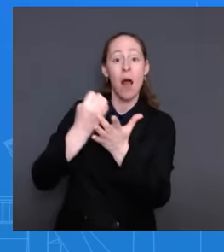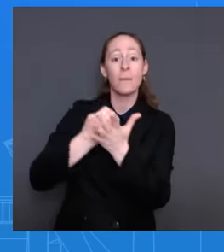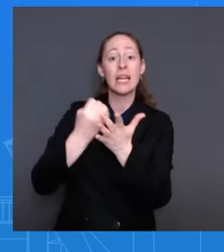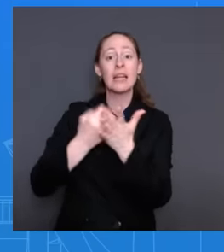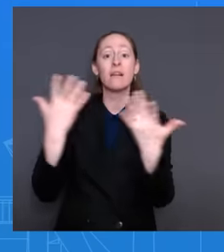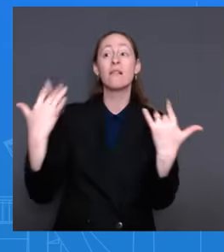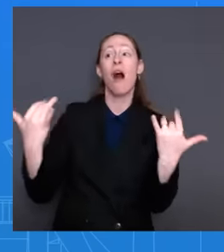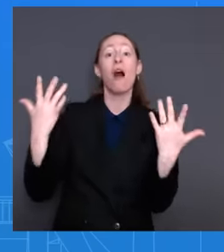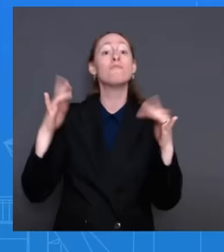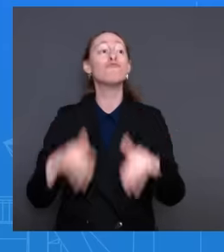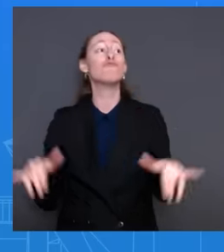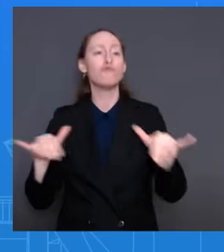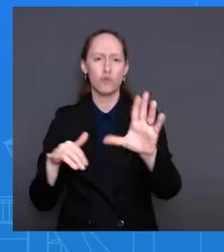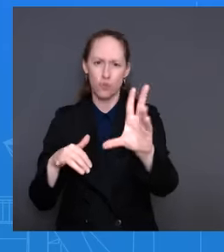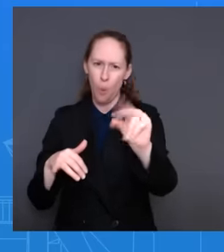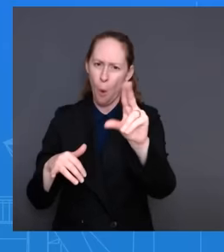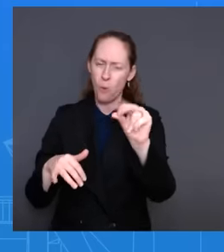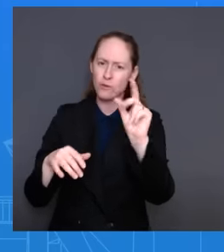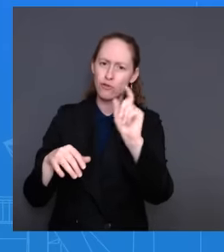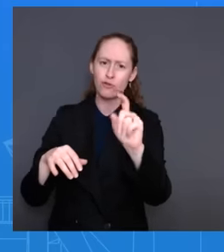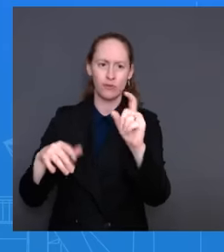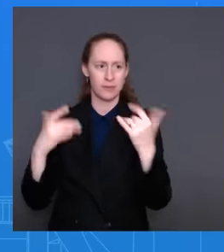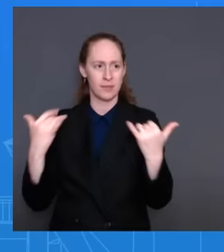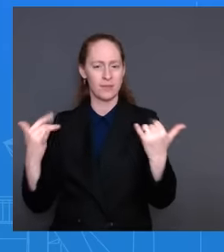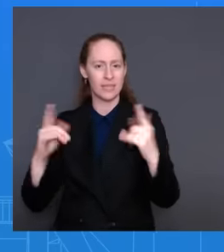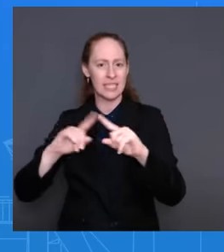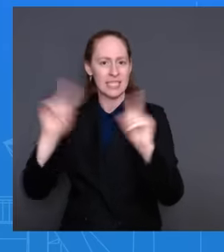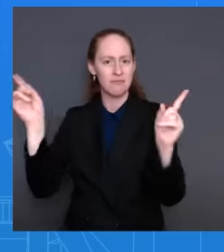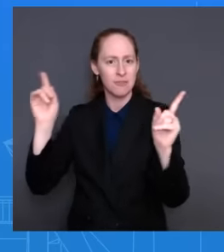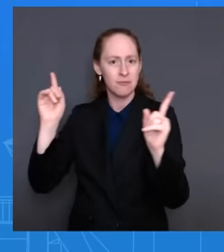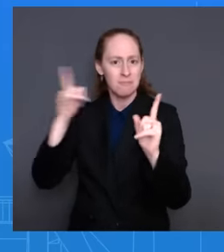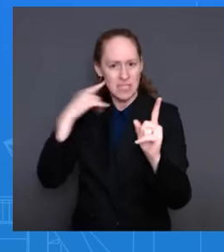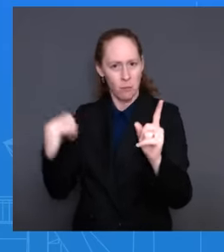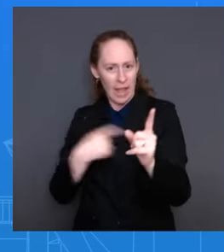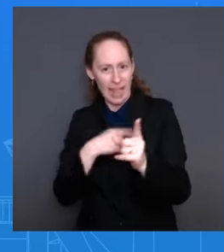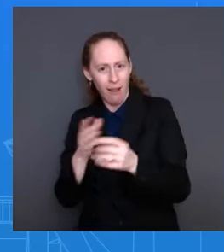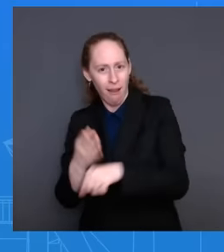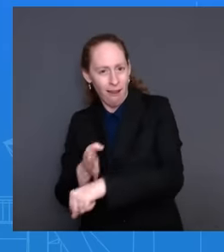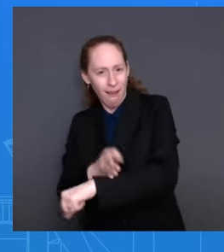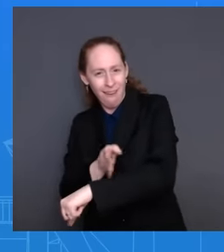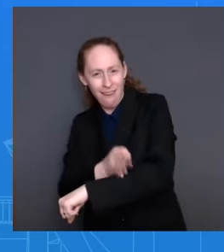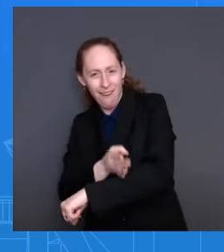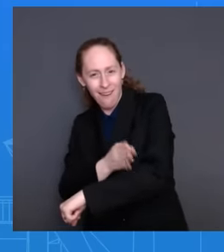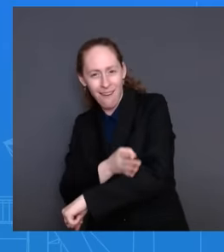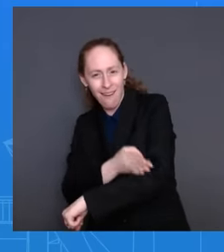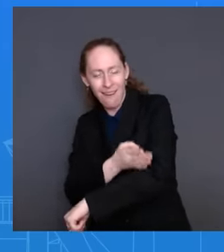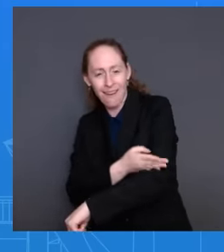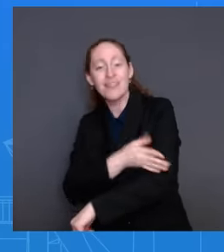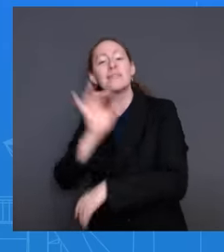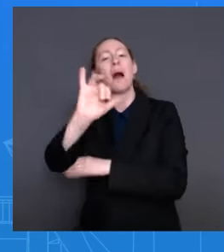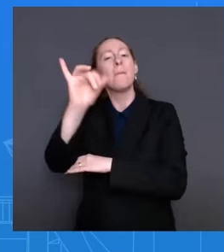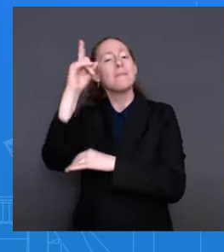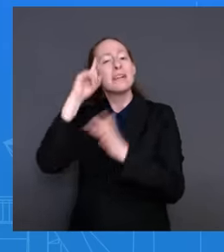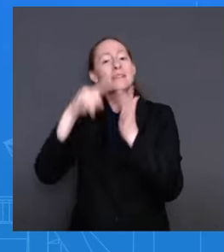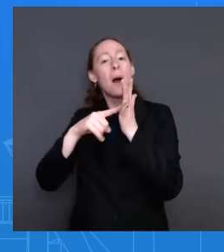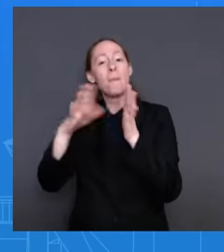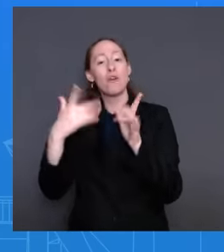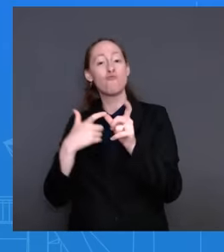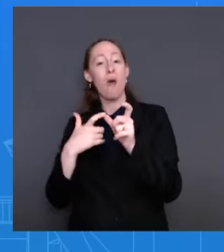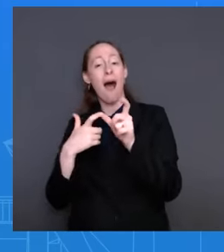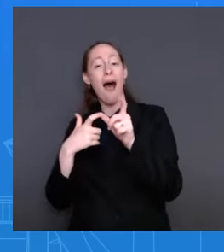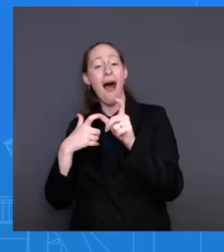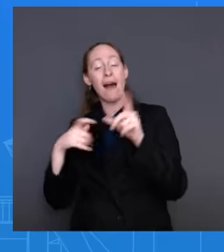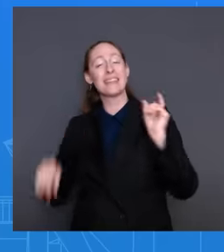first leg of the race at a very rapid clip. That has put us in this strong position relative to our peers. But this